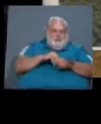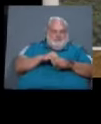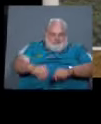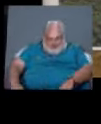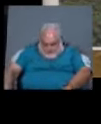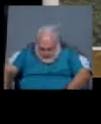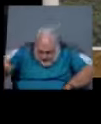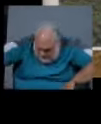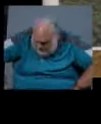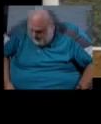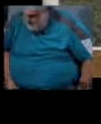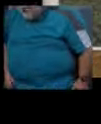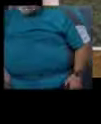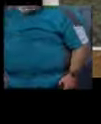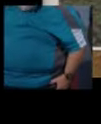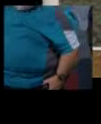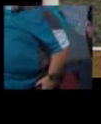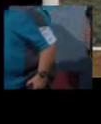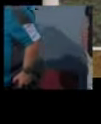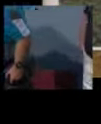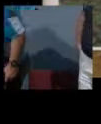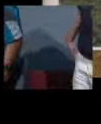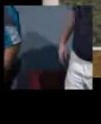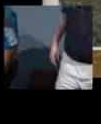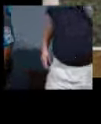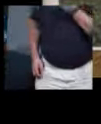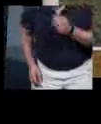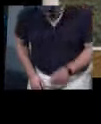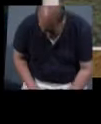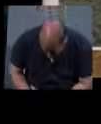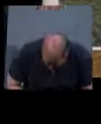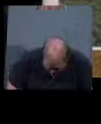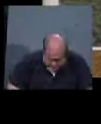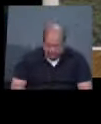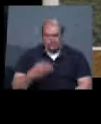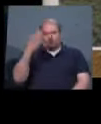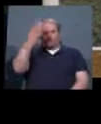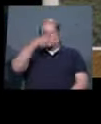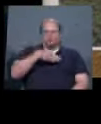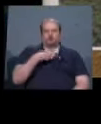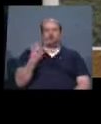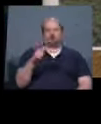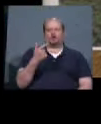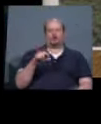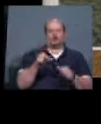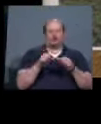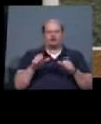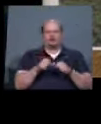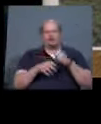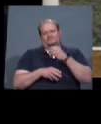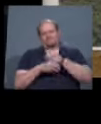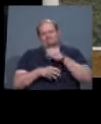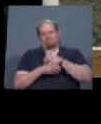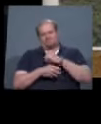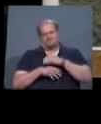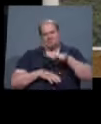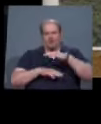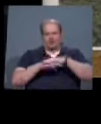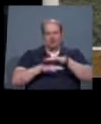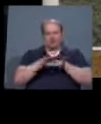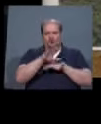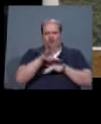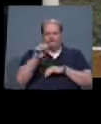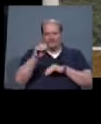We also, in those dark green areas, have agreed to put up to 50, maybe more if it takes it,